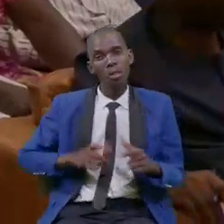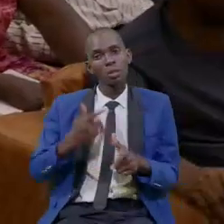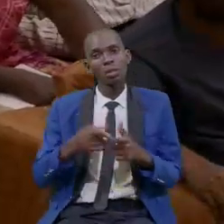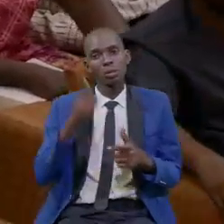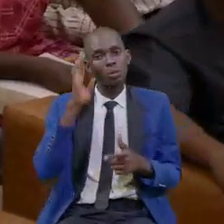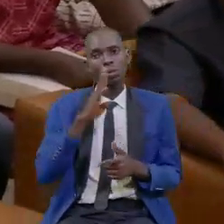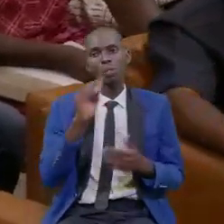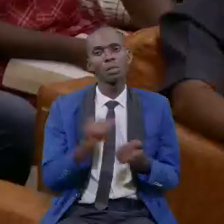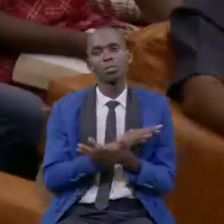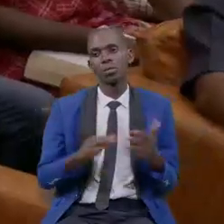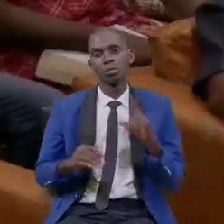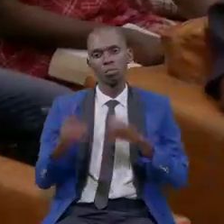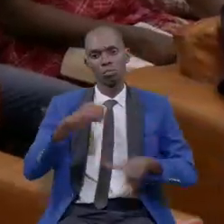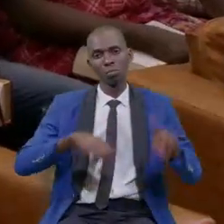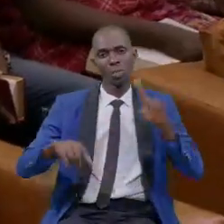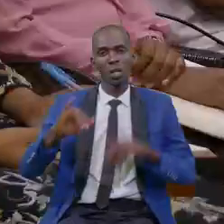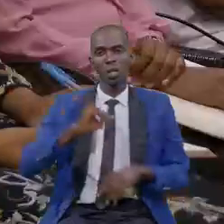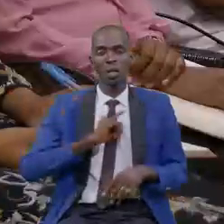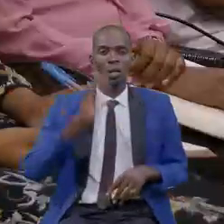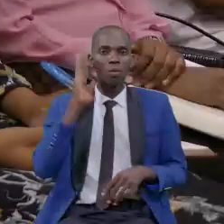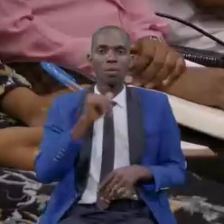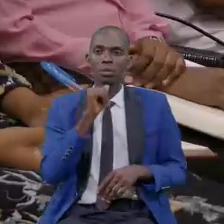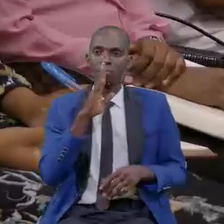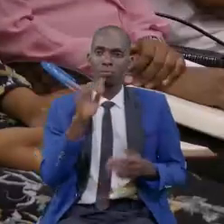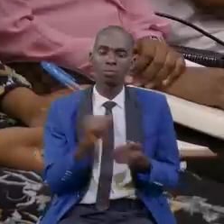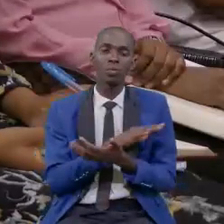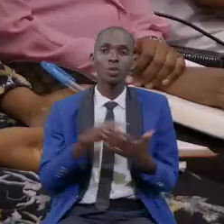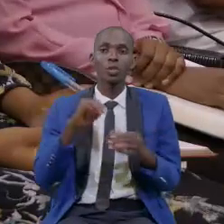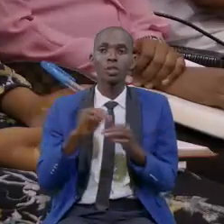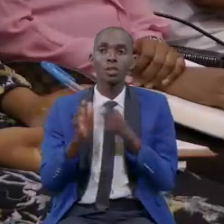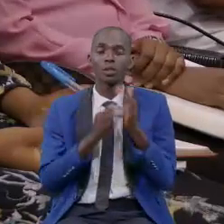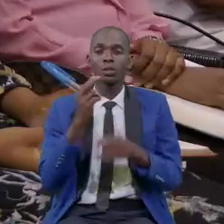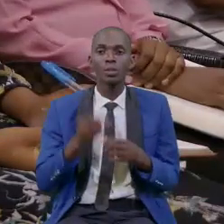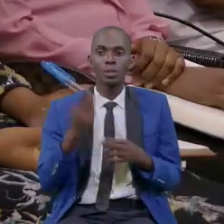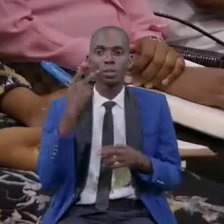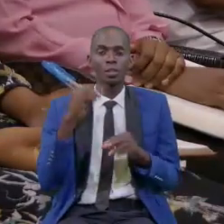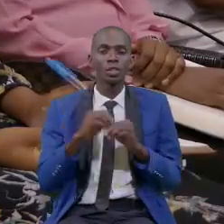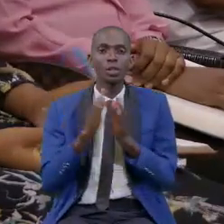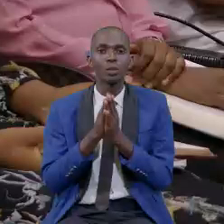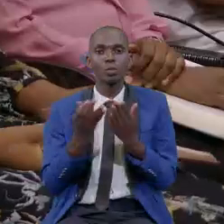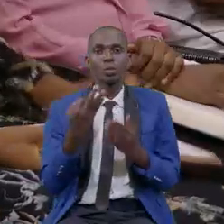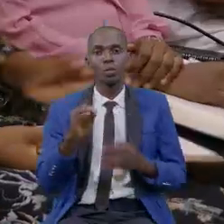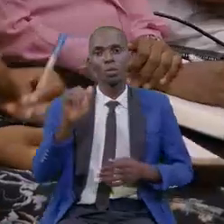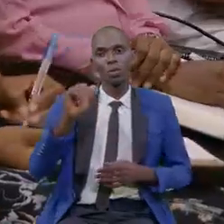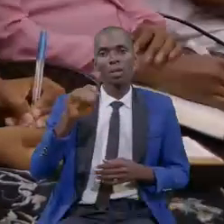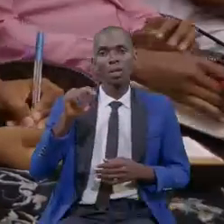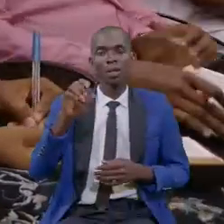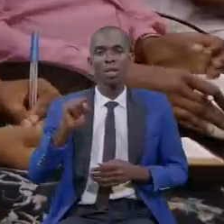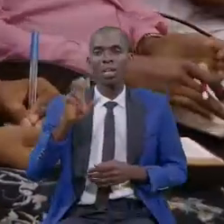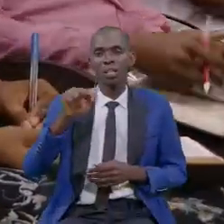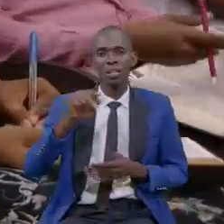will continue in Jesus' name. Look at Acts chapter 13,